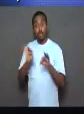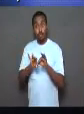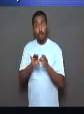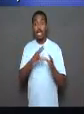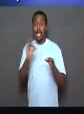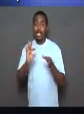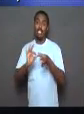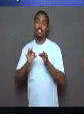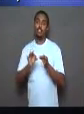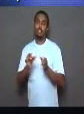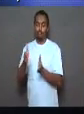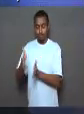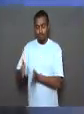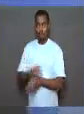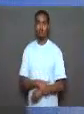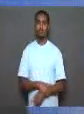and their definitions.